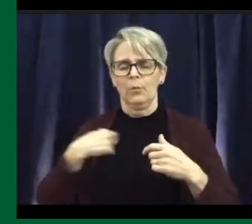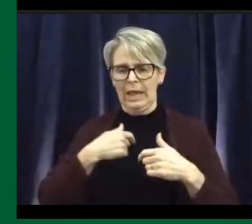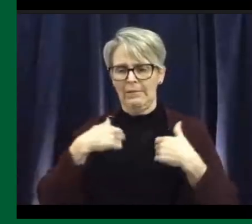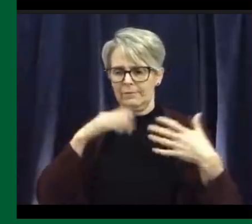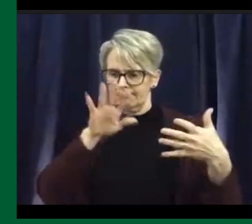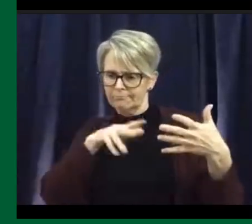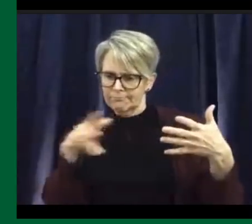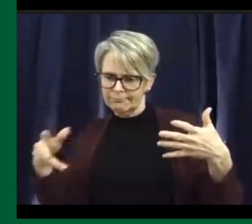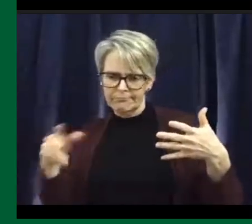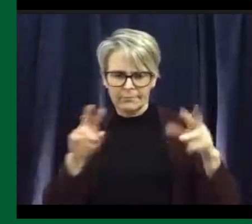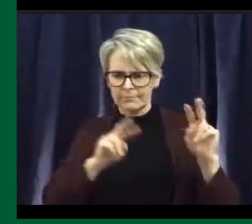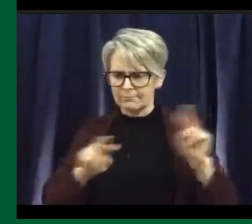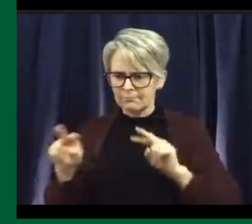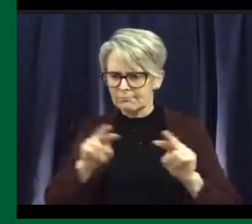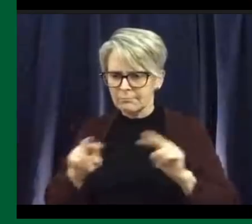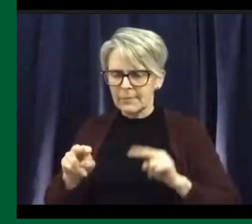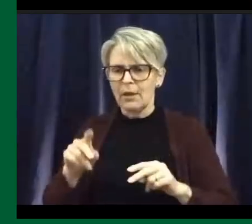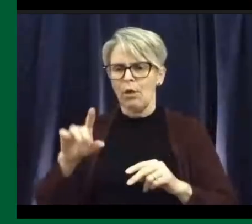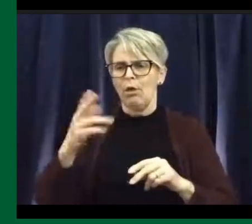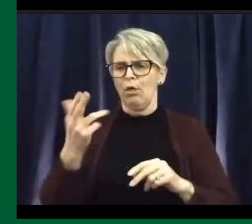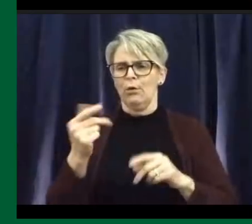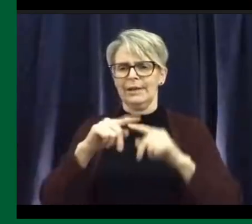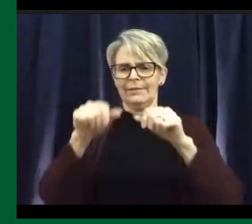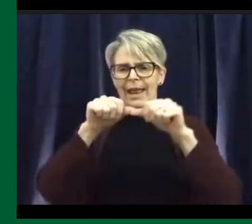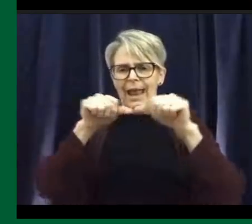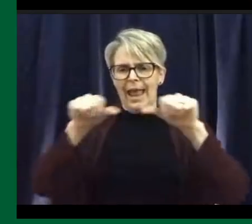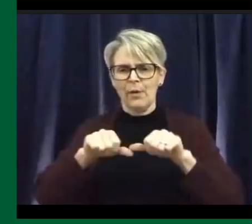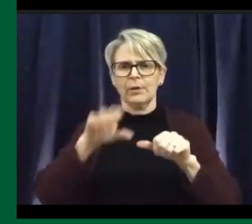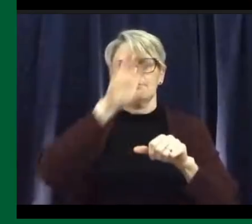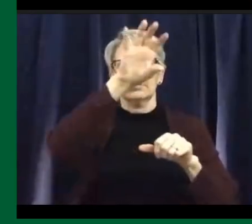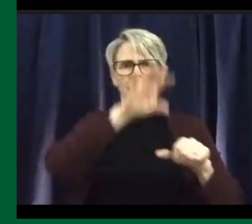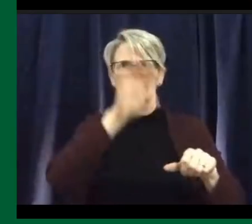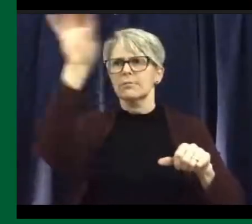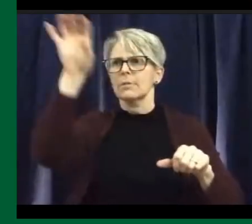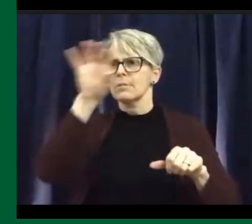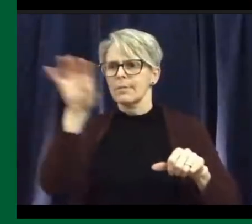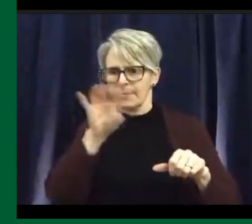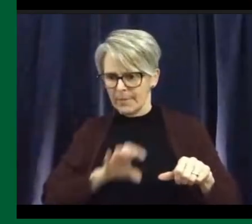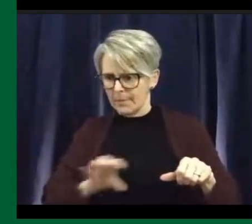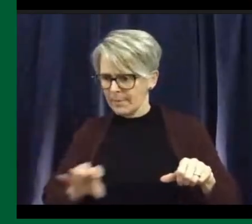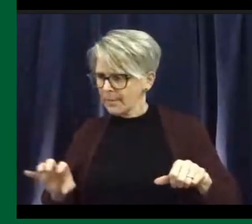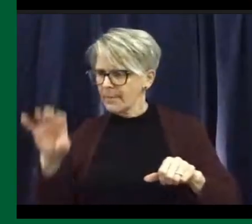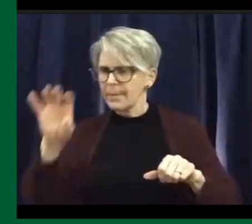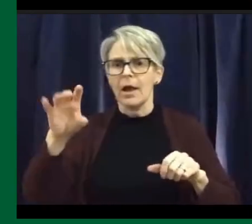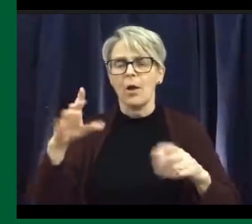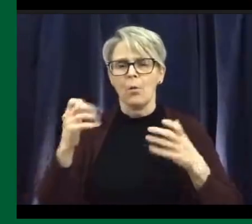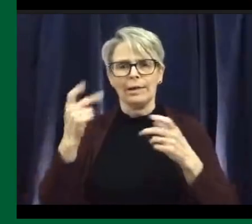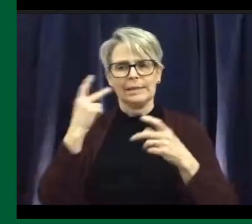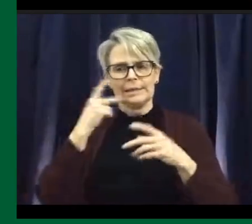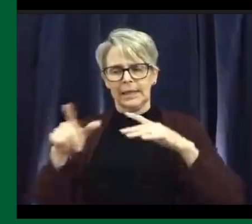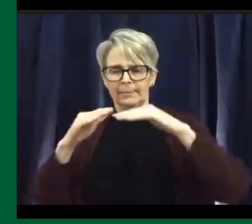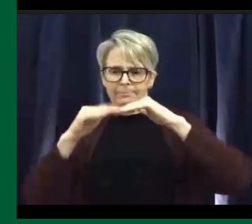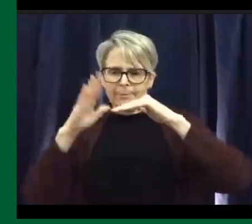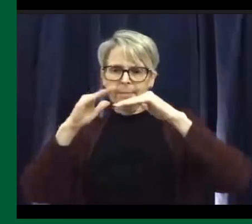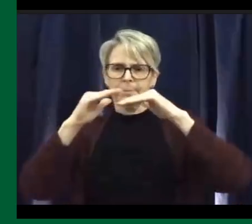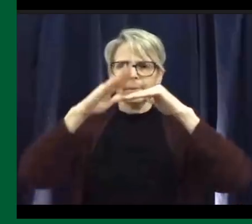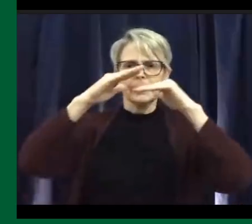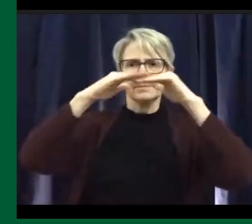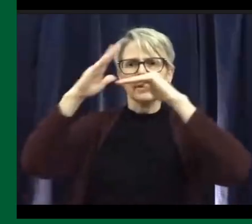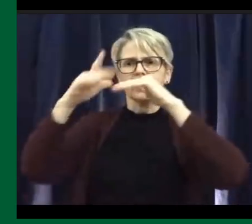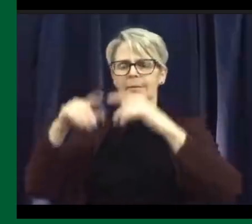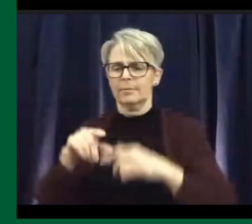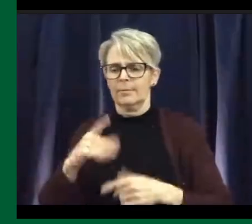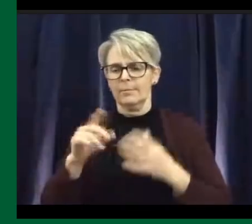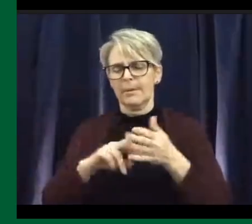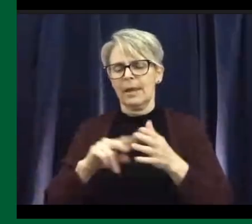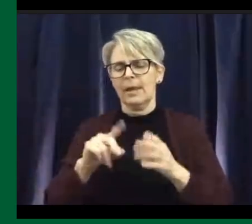with the 13 geographies, we have our metrics that we do want to see testing rates above a certain level, 120 per 100,000, for example.